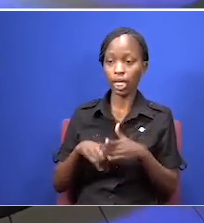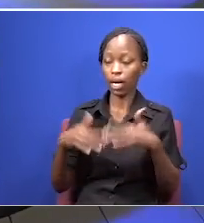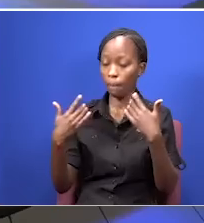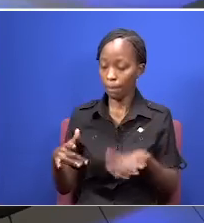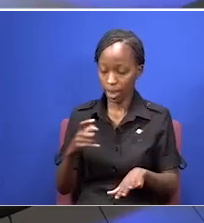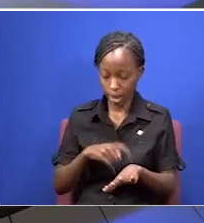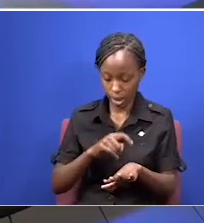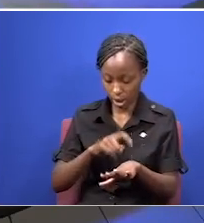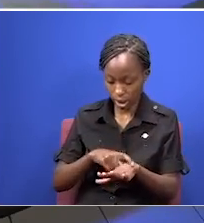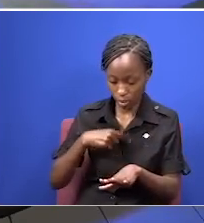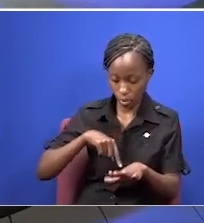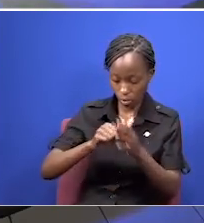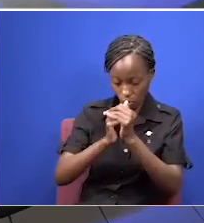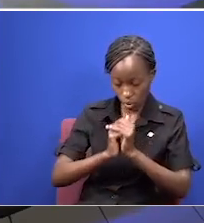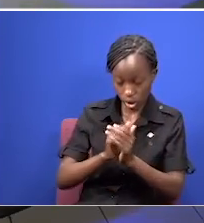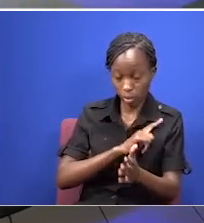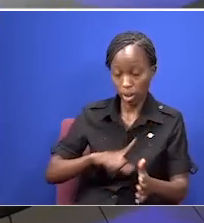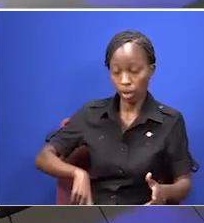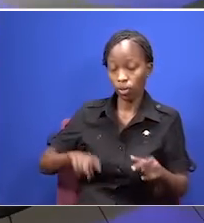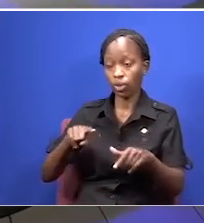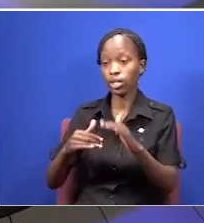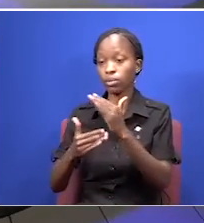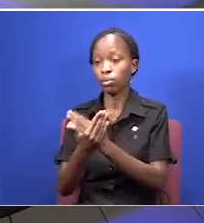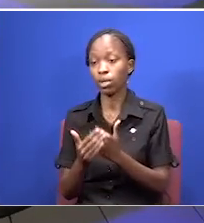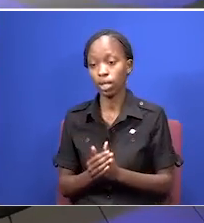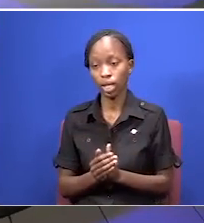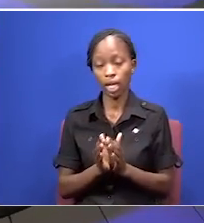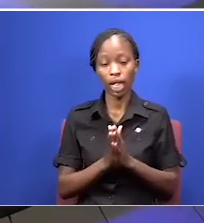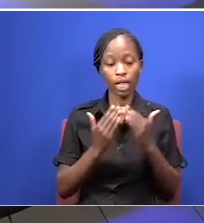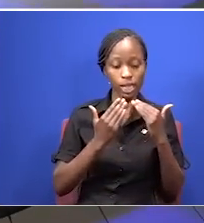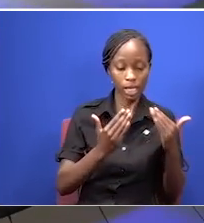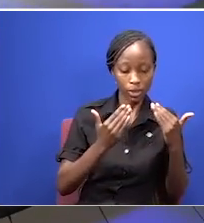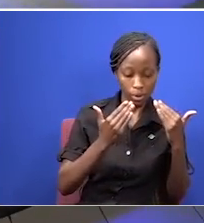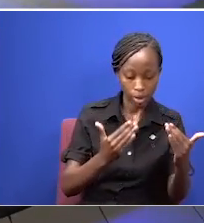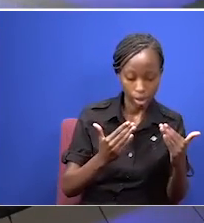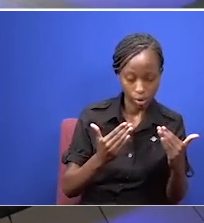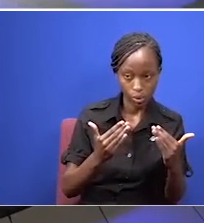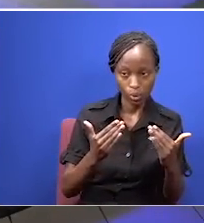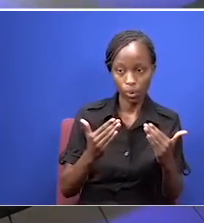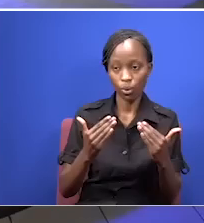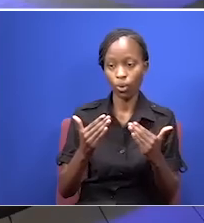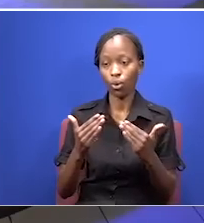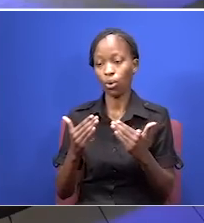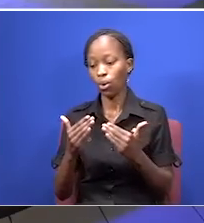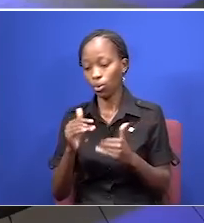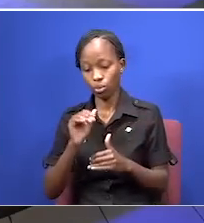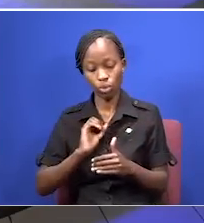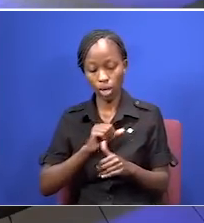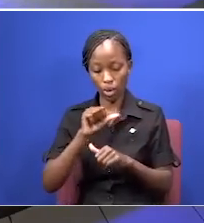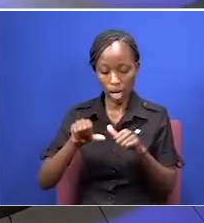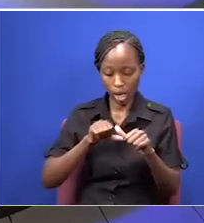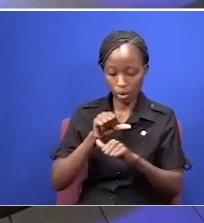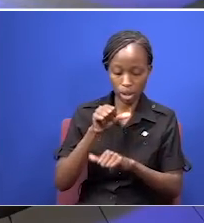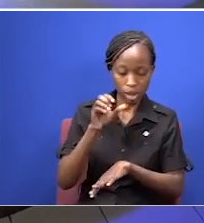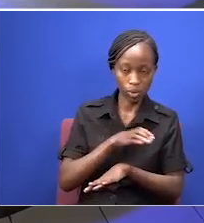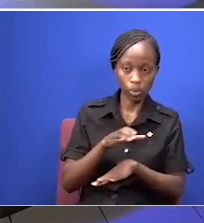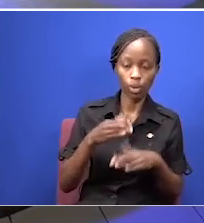worshiping god this morning many things and many things so well anointed worshiped him